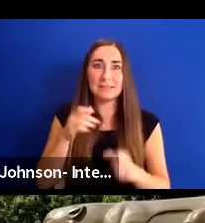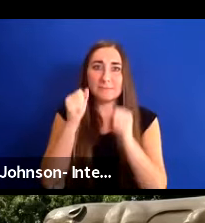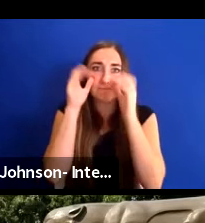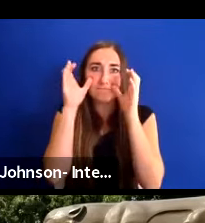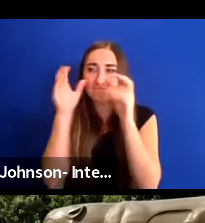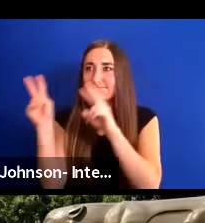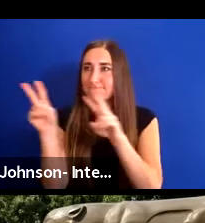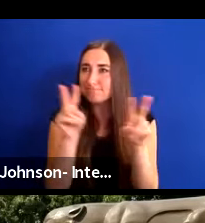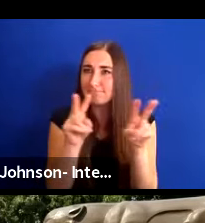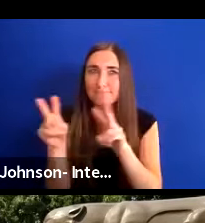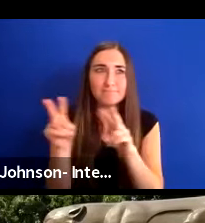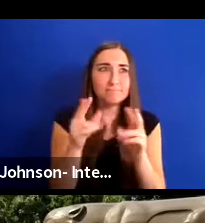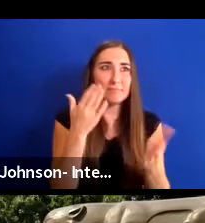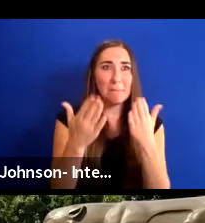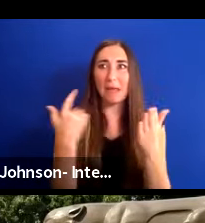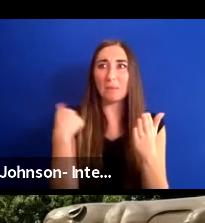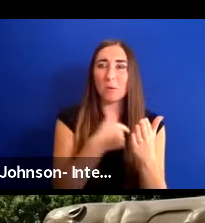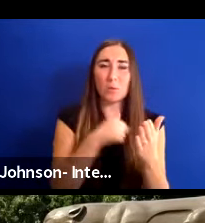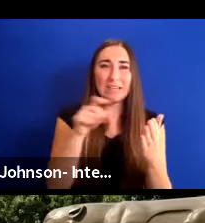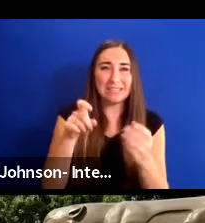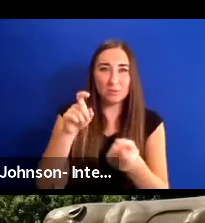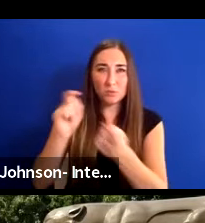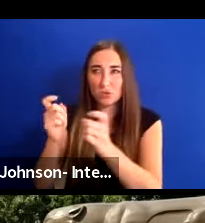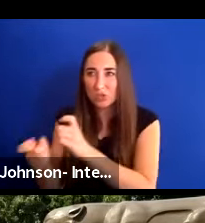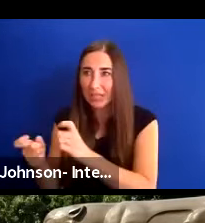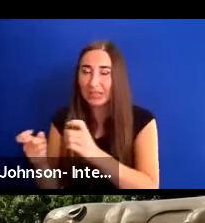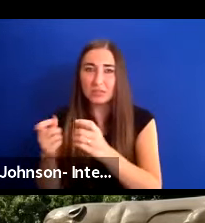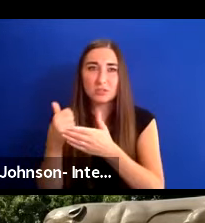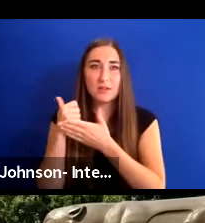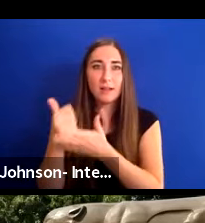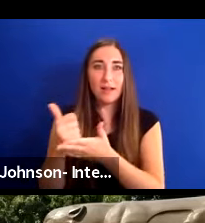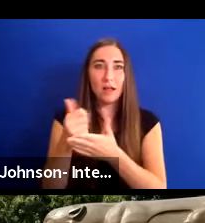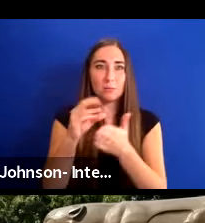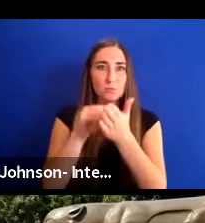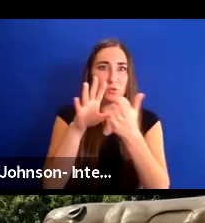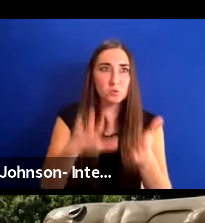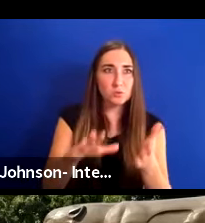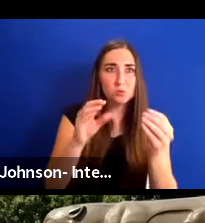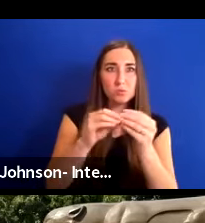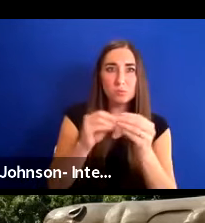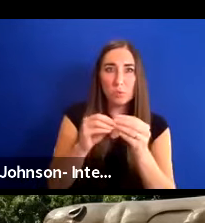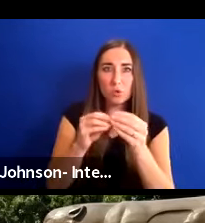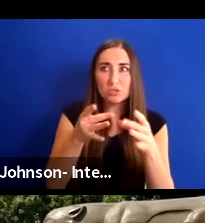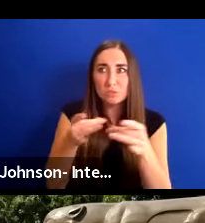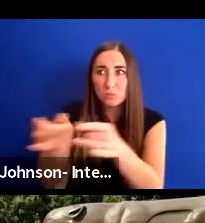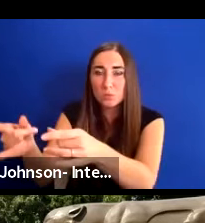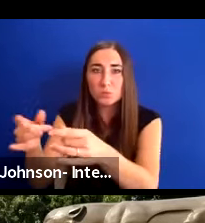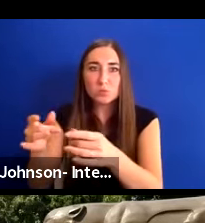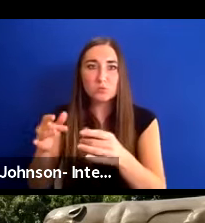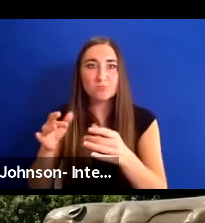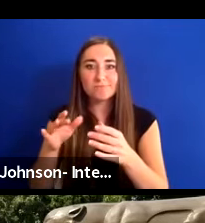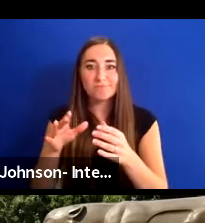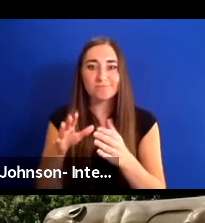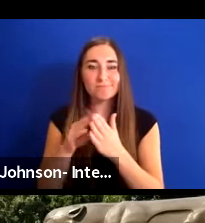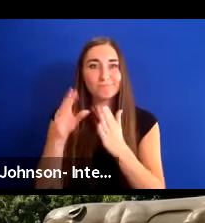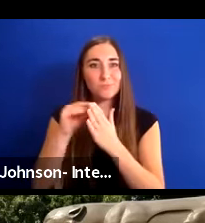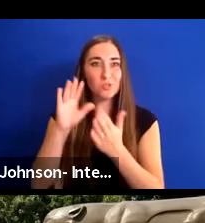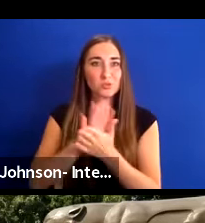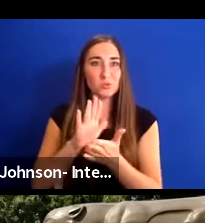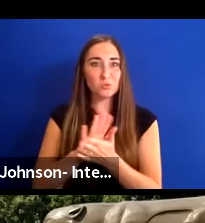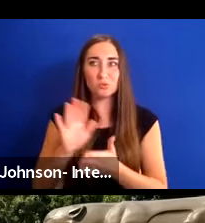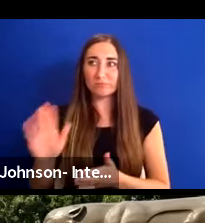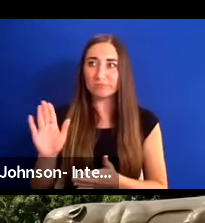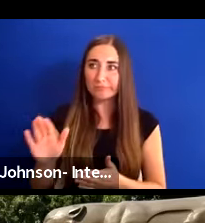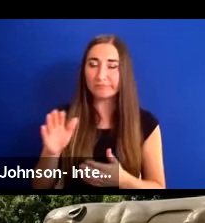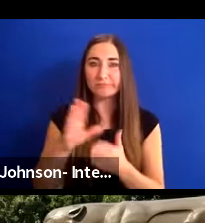plans need to be modified a bit to work more smoothly. So that's part of this process as well, as gathering feedback and improving the